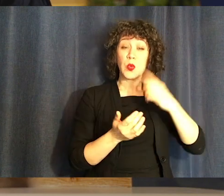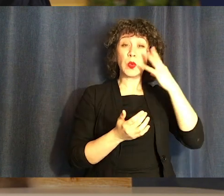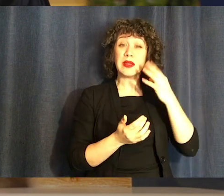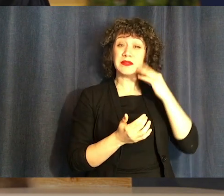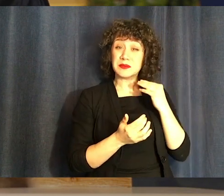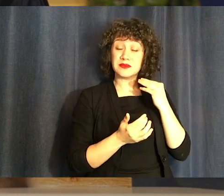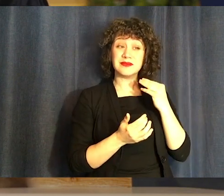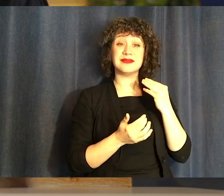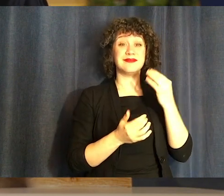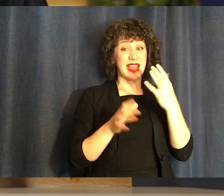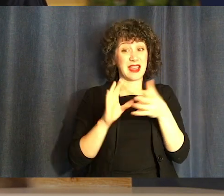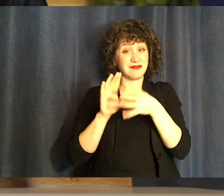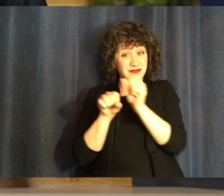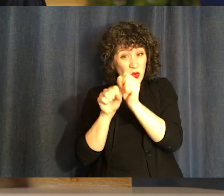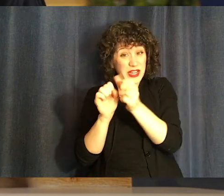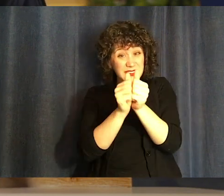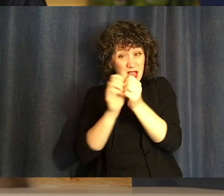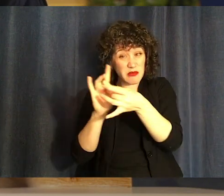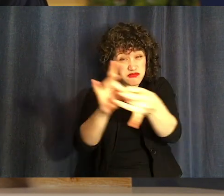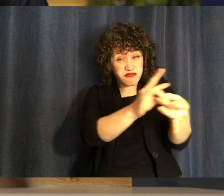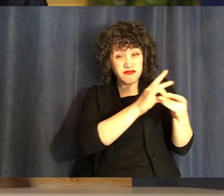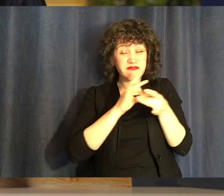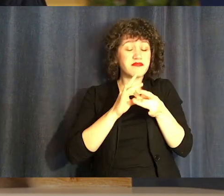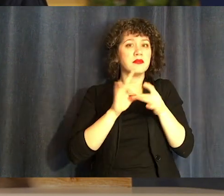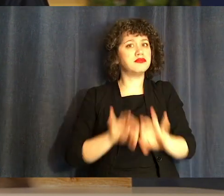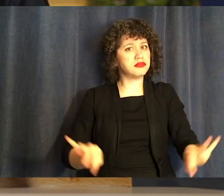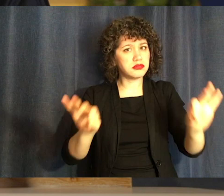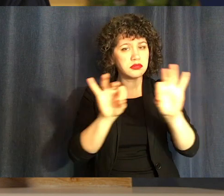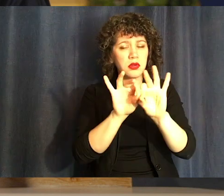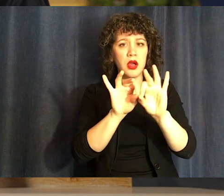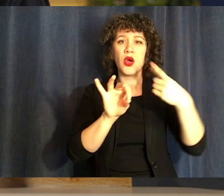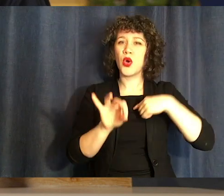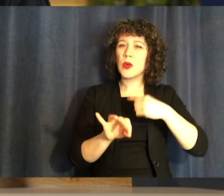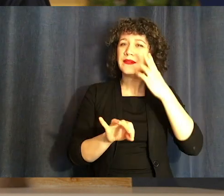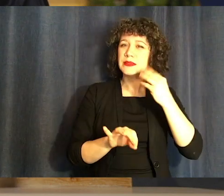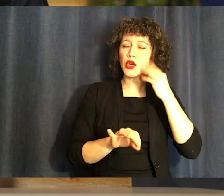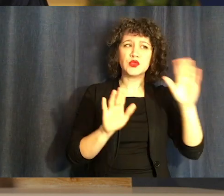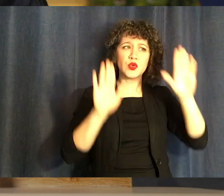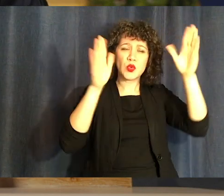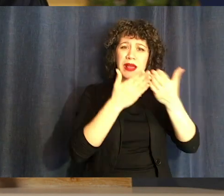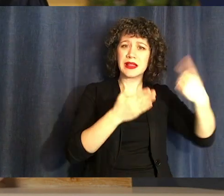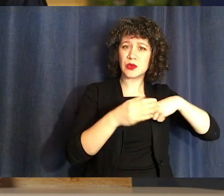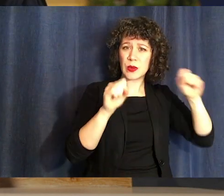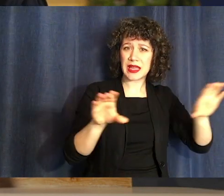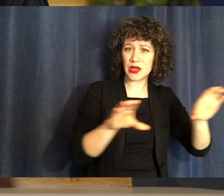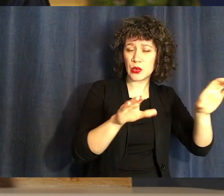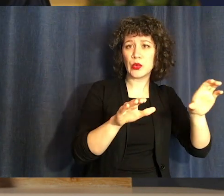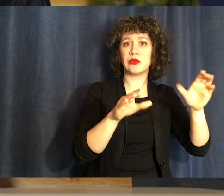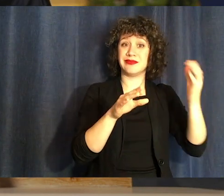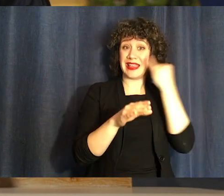value of cooperation. We have all seen the great things we can do when we collaborate, whether it was during the Wacko Tug of